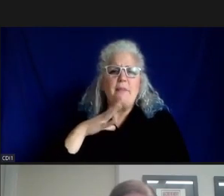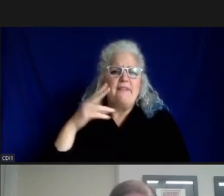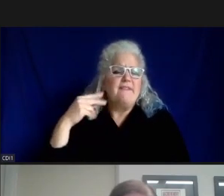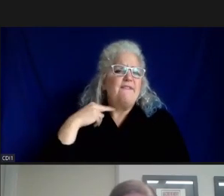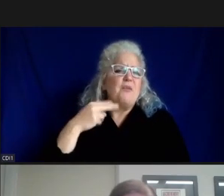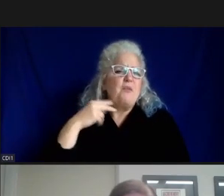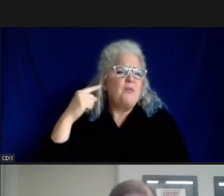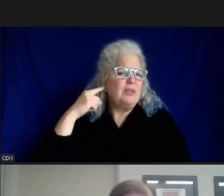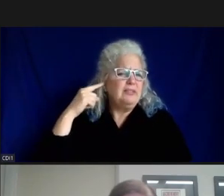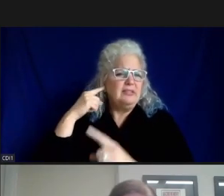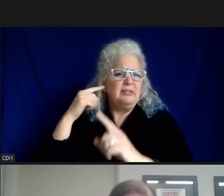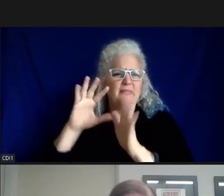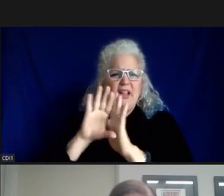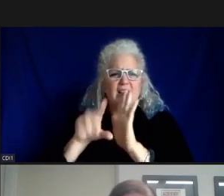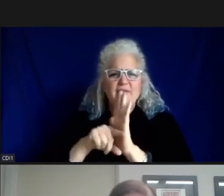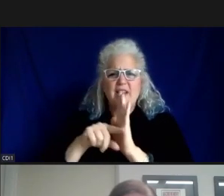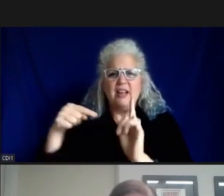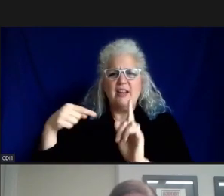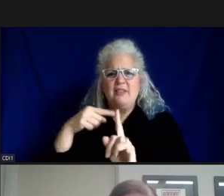really sorry.